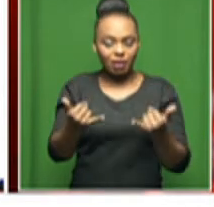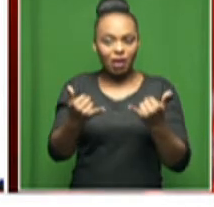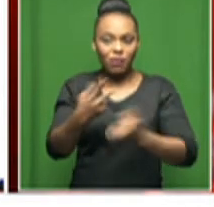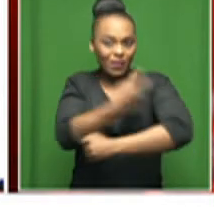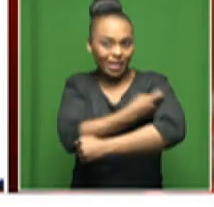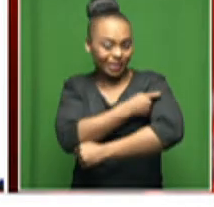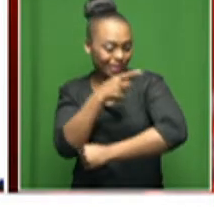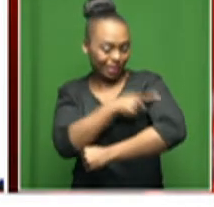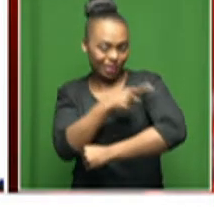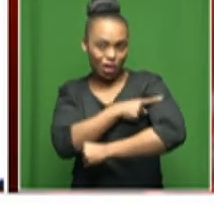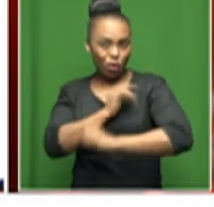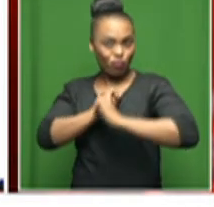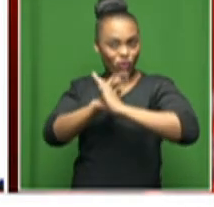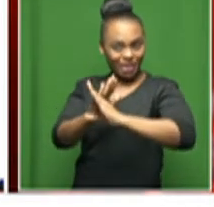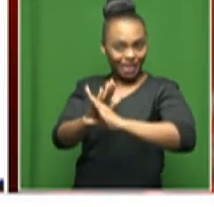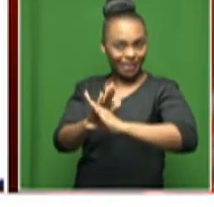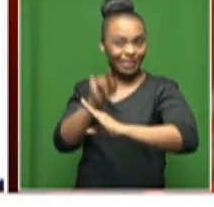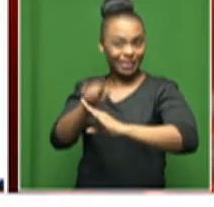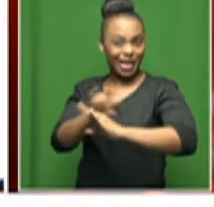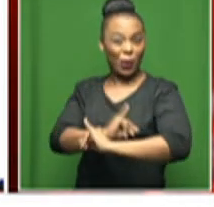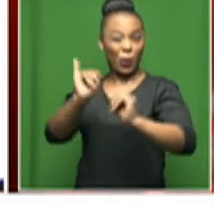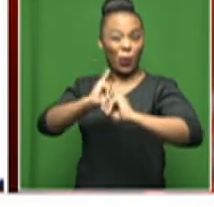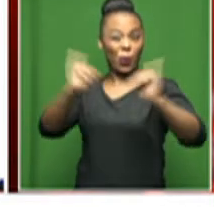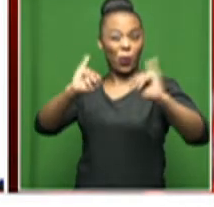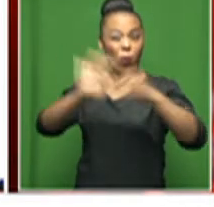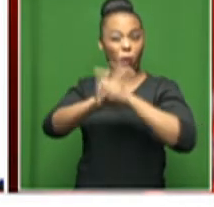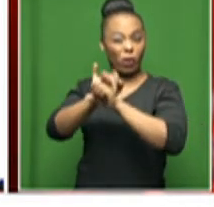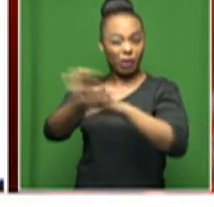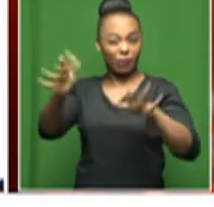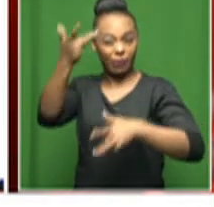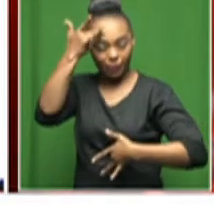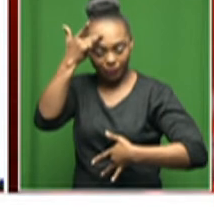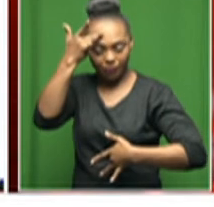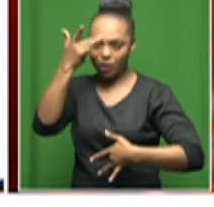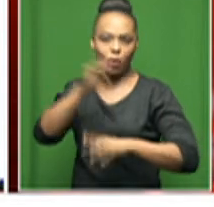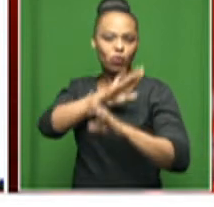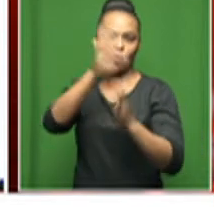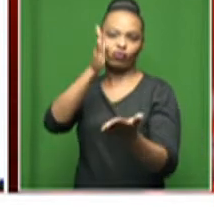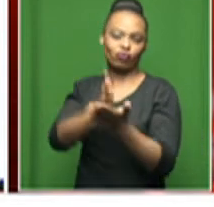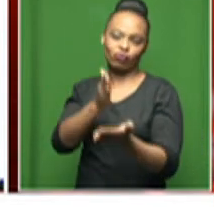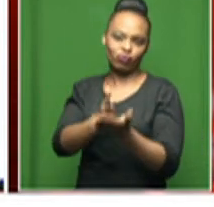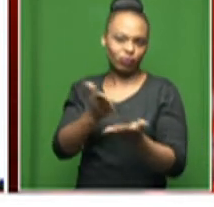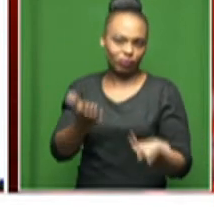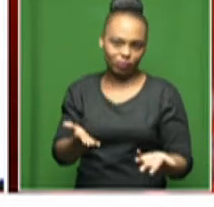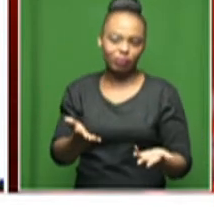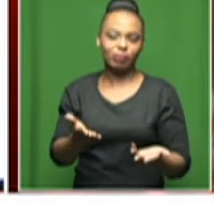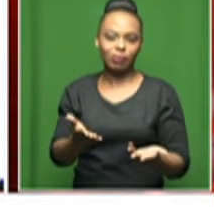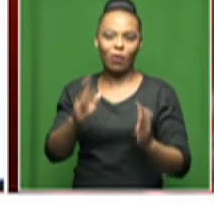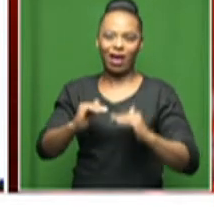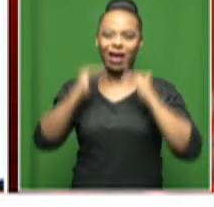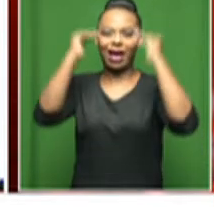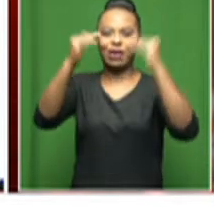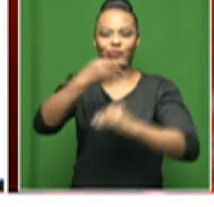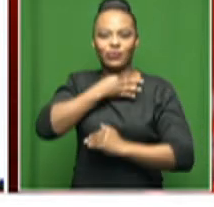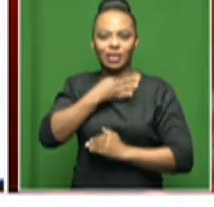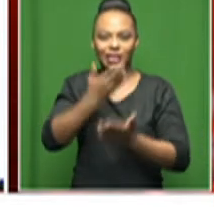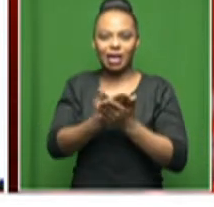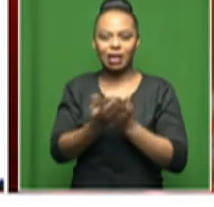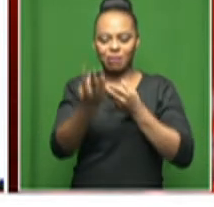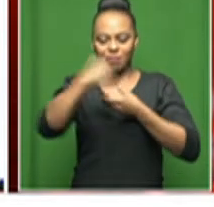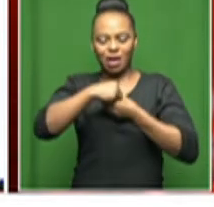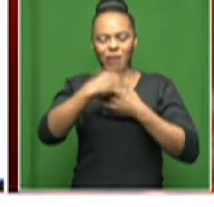might still protect, at least against severe COVID-19, especially individuals at that high risk of developing severe disease.